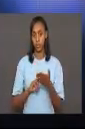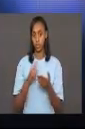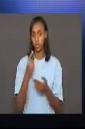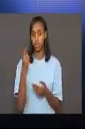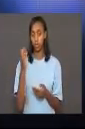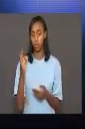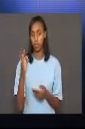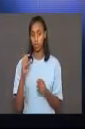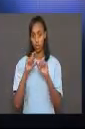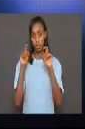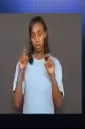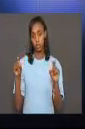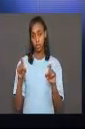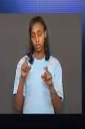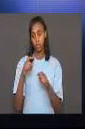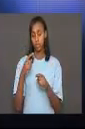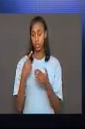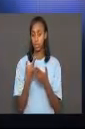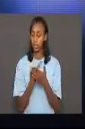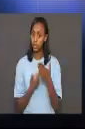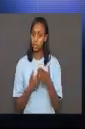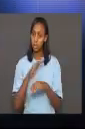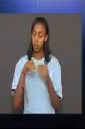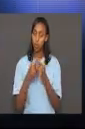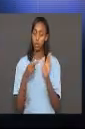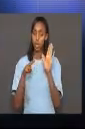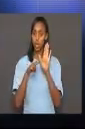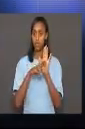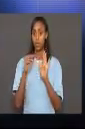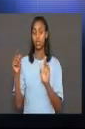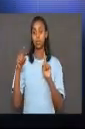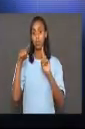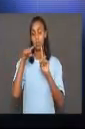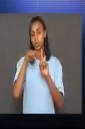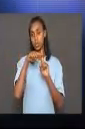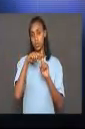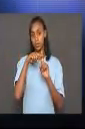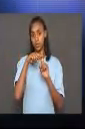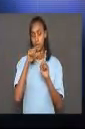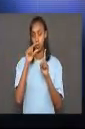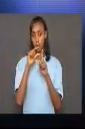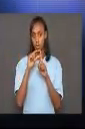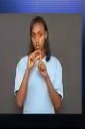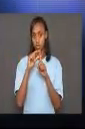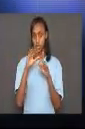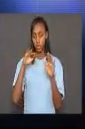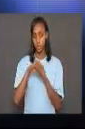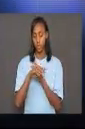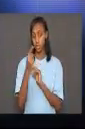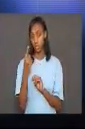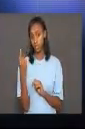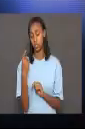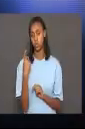Read each of the texts and list all of the negative and positive words